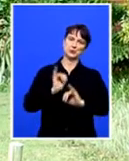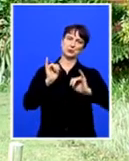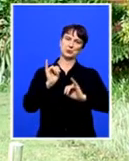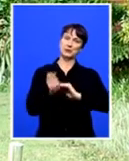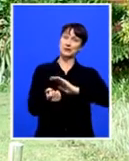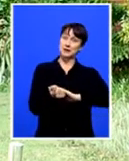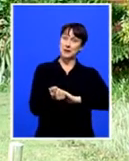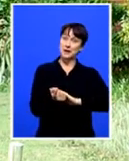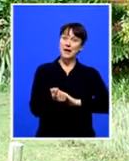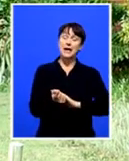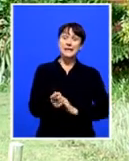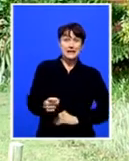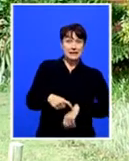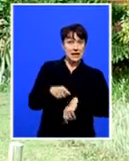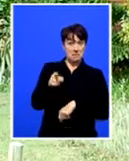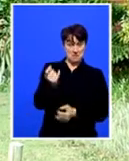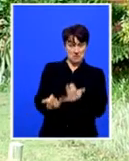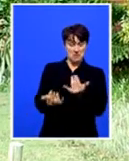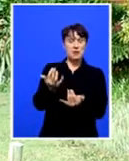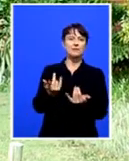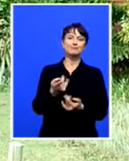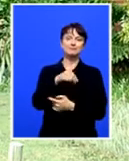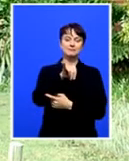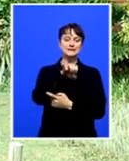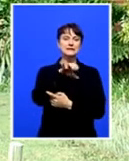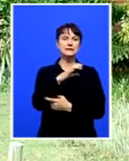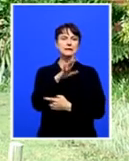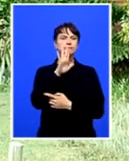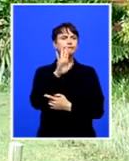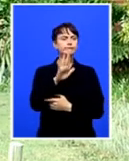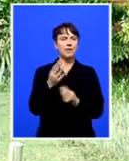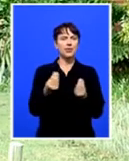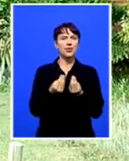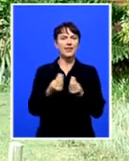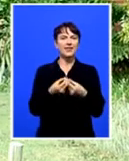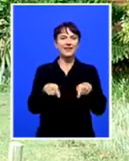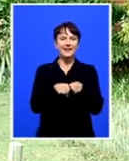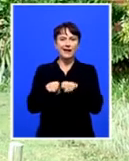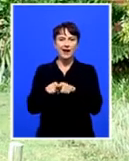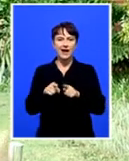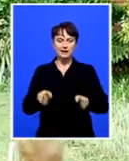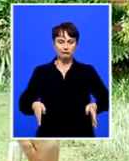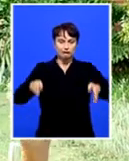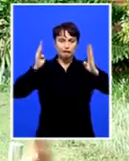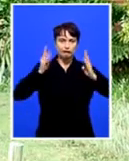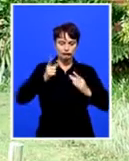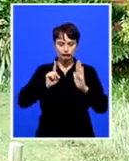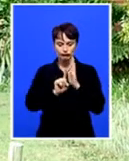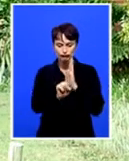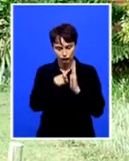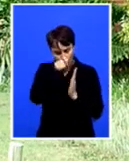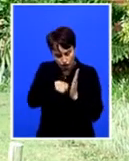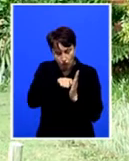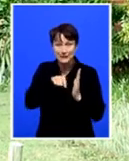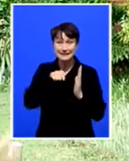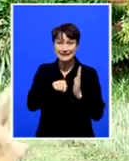they also, during that fire, IEC equipment, voting booths were destroyed. And what the IEC has done is that a couple of meters